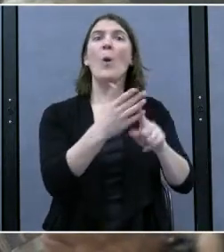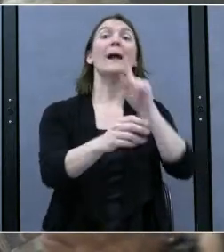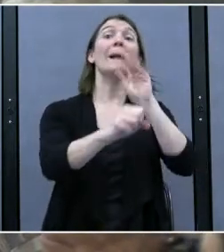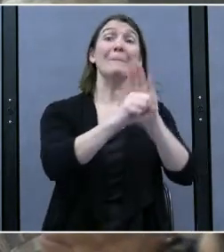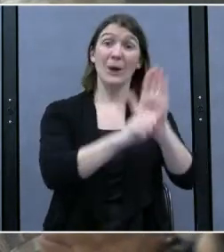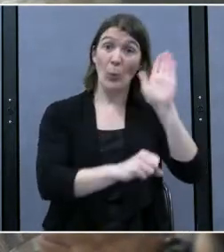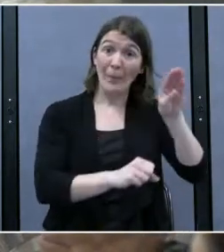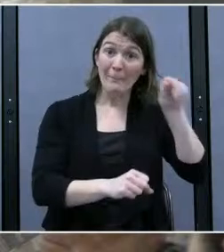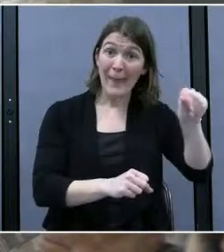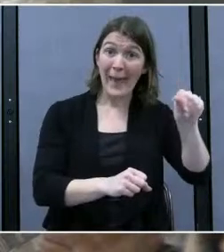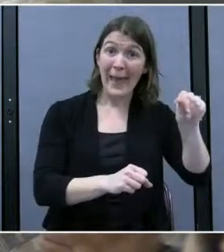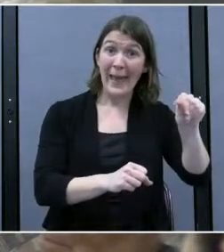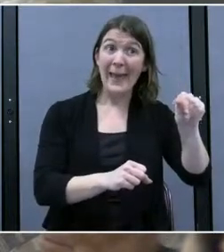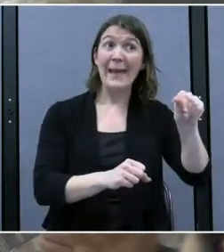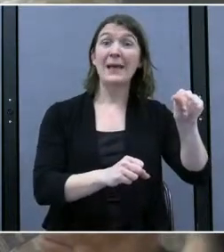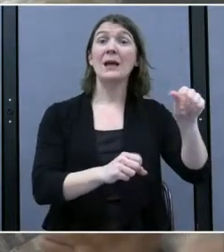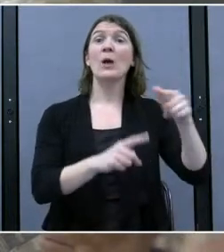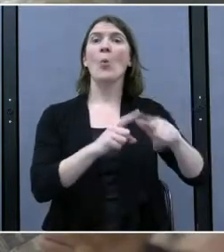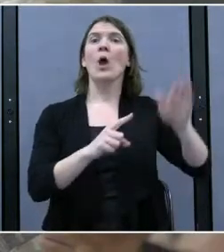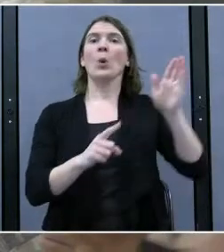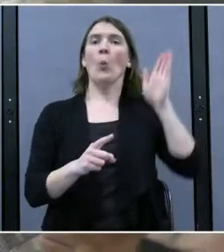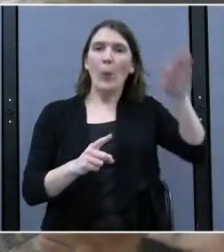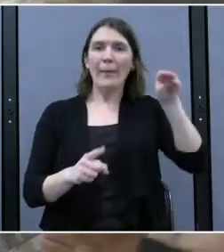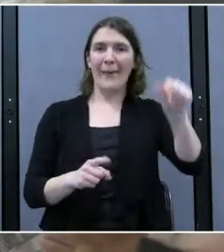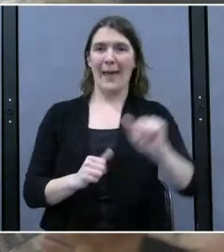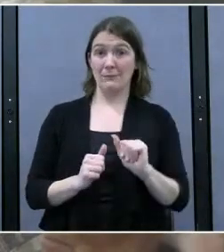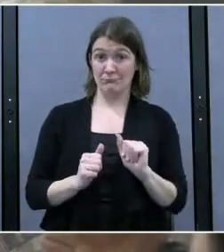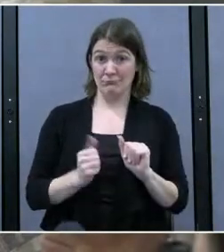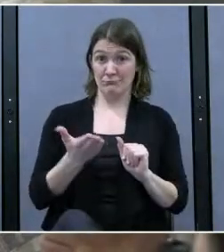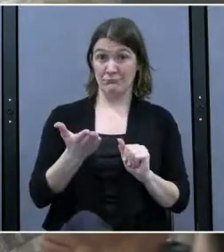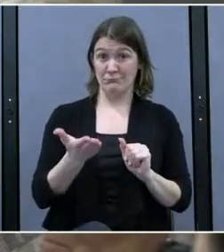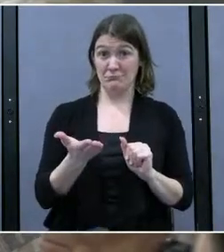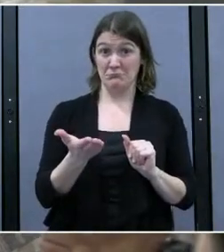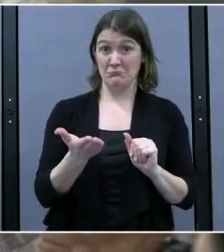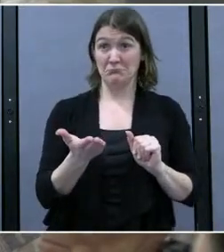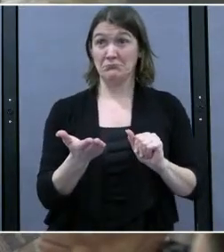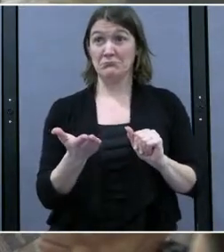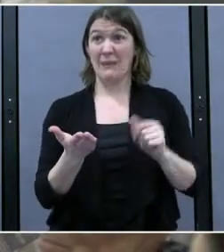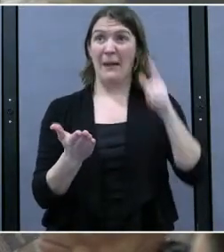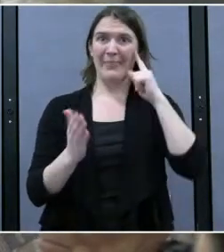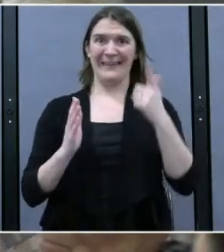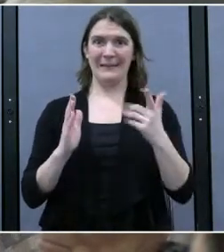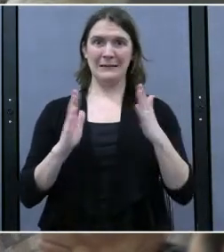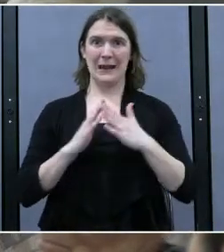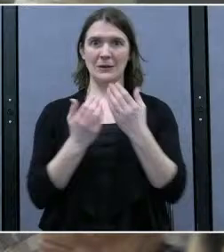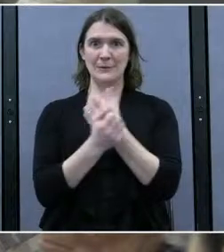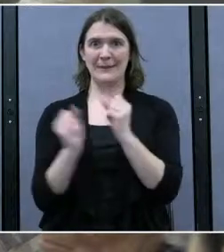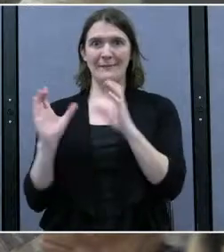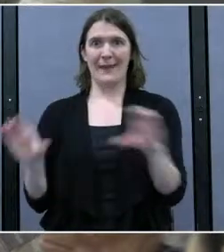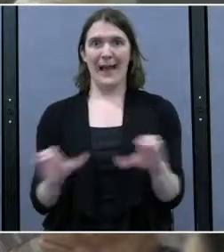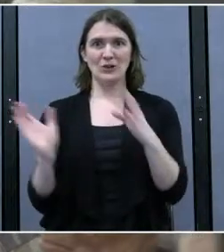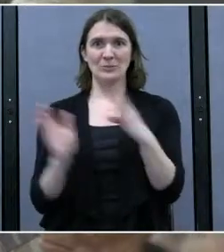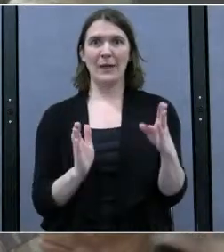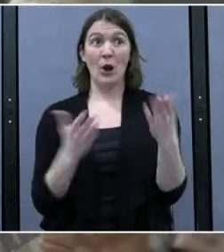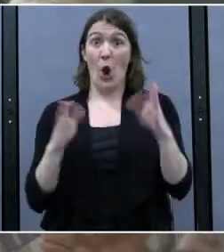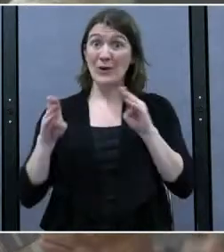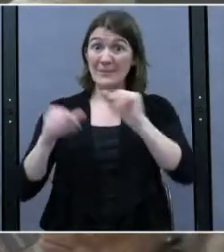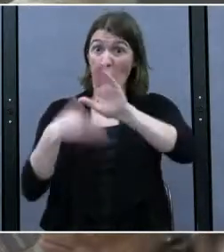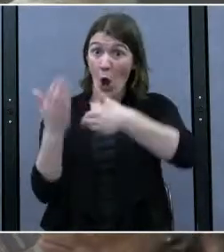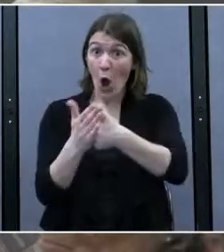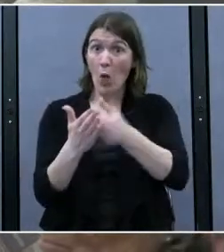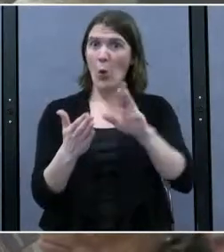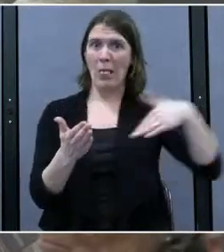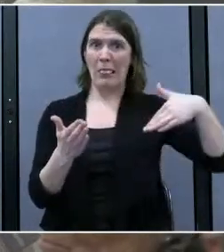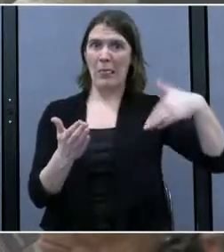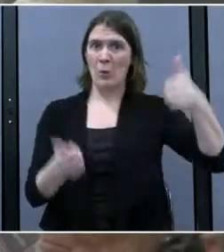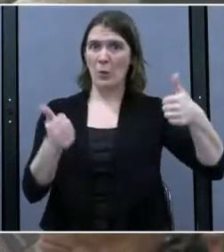and what is planned to be spent? Great. Specifically with the Downtown Safety Action Plan. Okay. Yeah, that's a